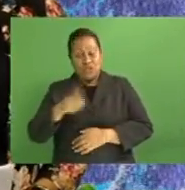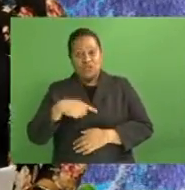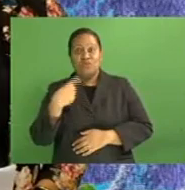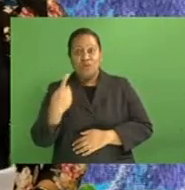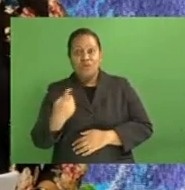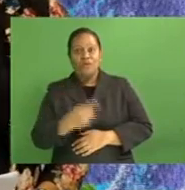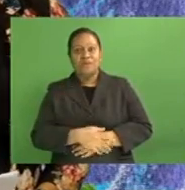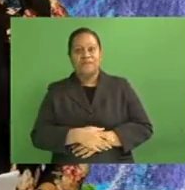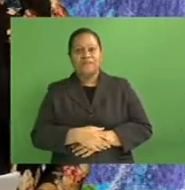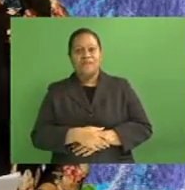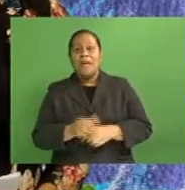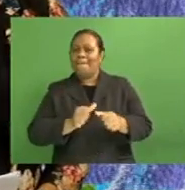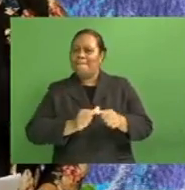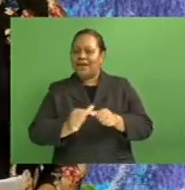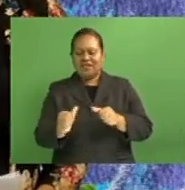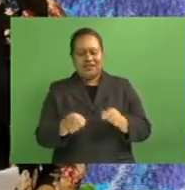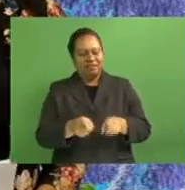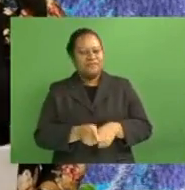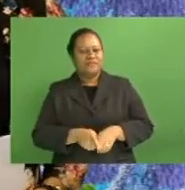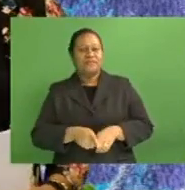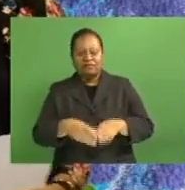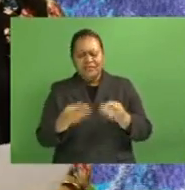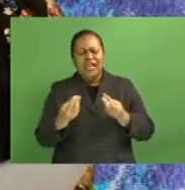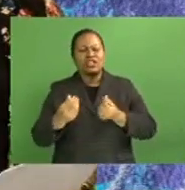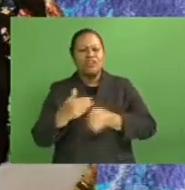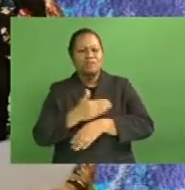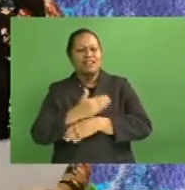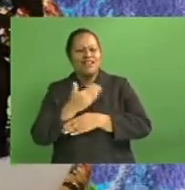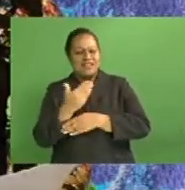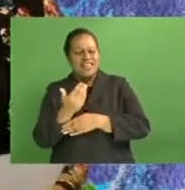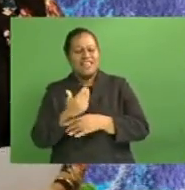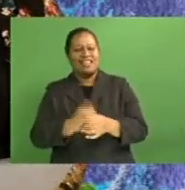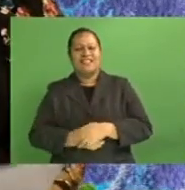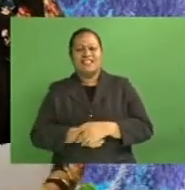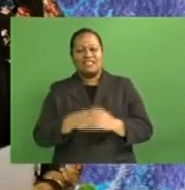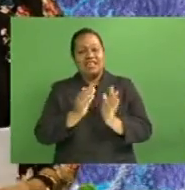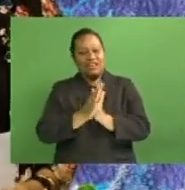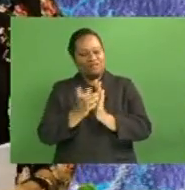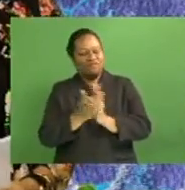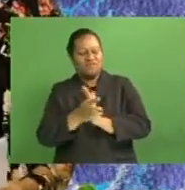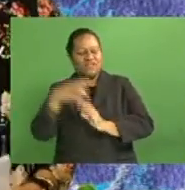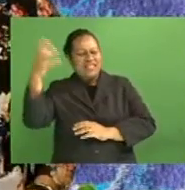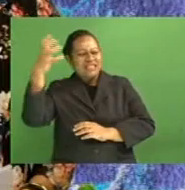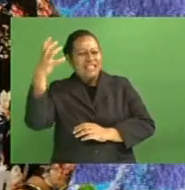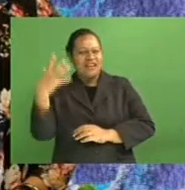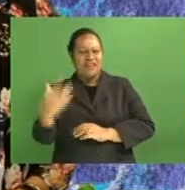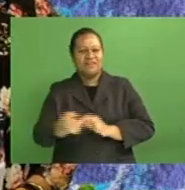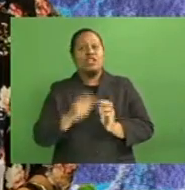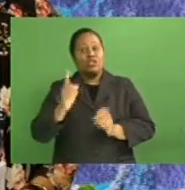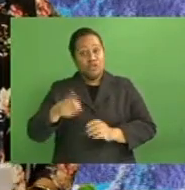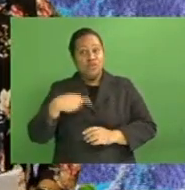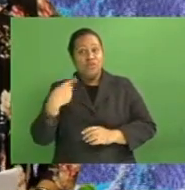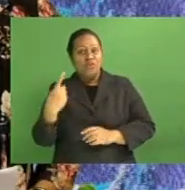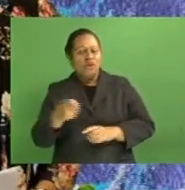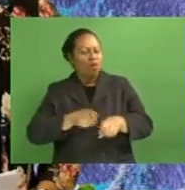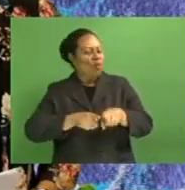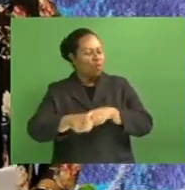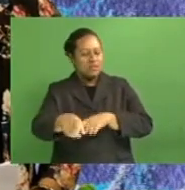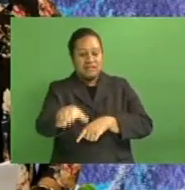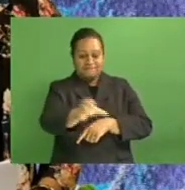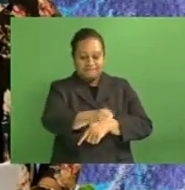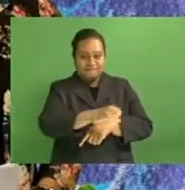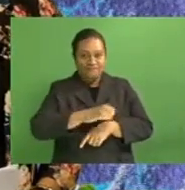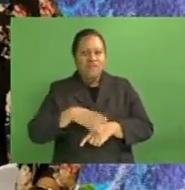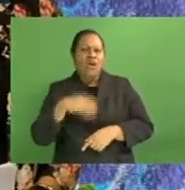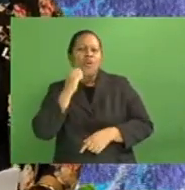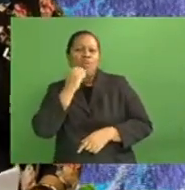it looks better from here. Looks like shopping day is attractive under the sun. Tomorrow's temps, most centers will be